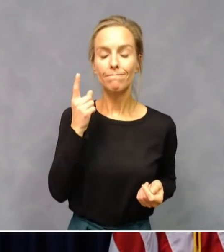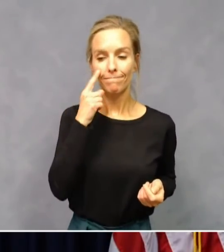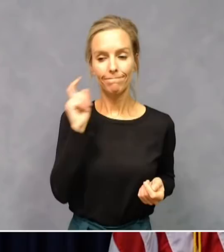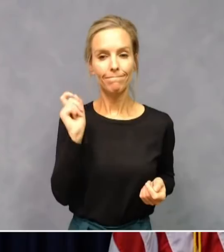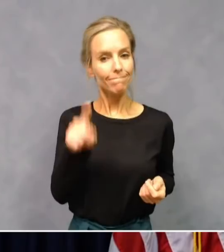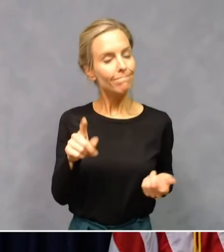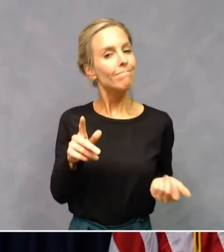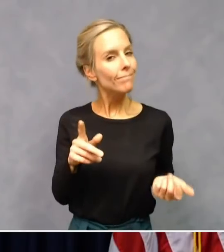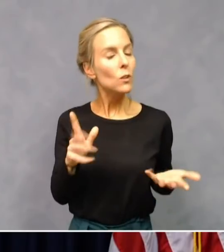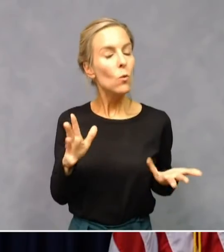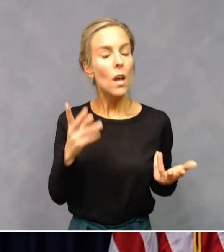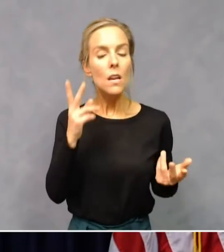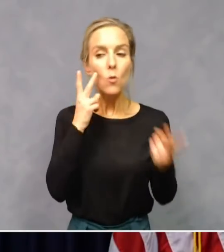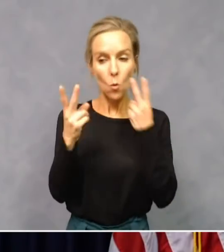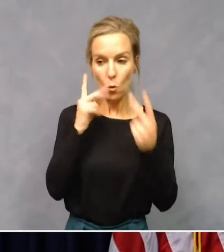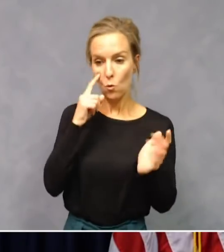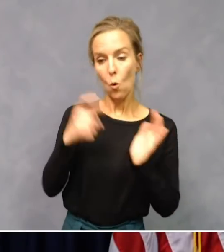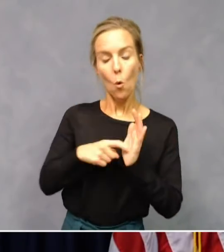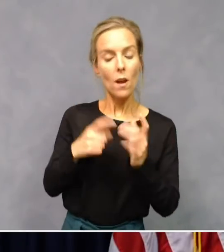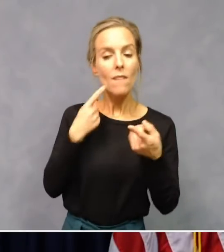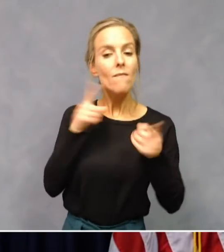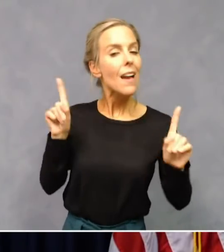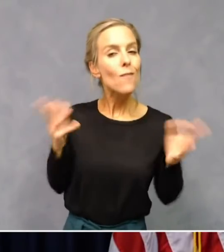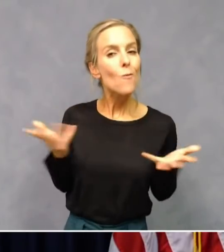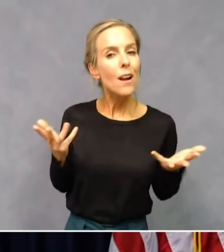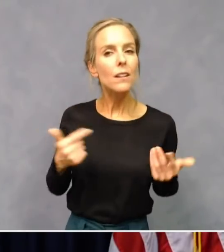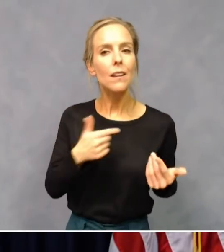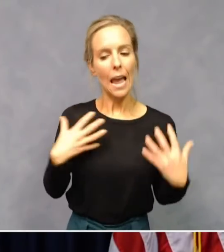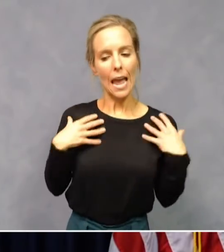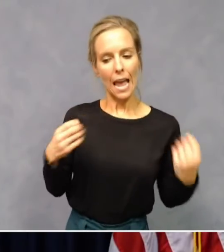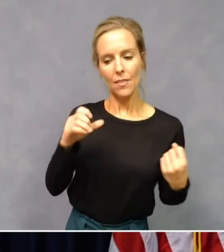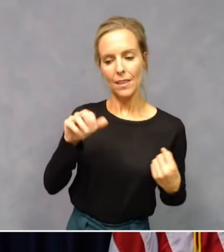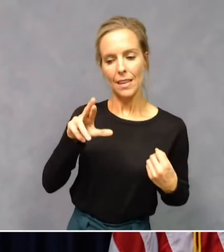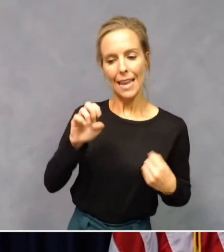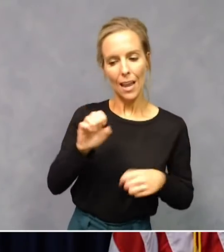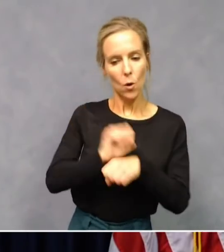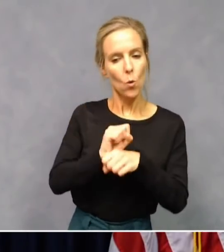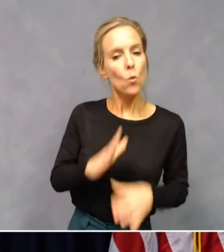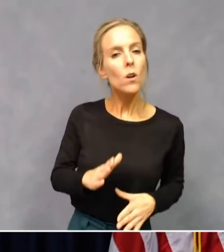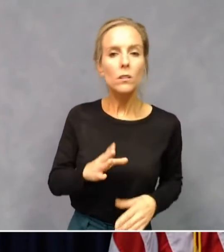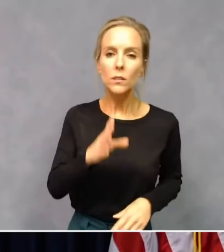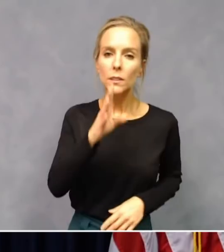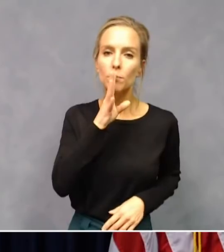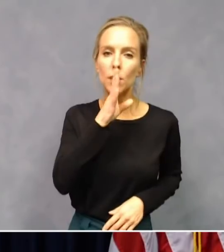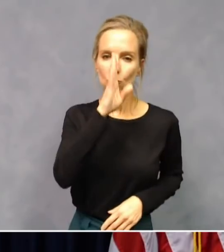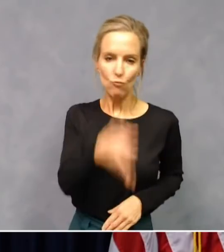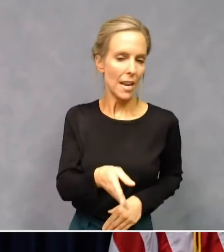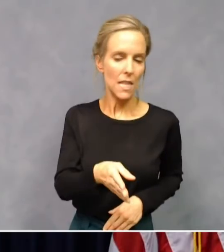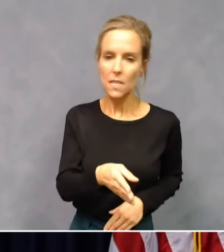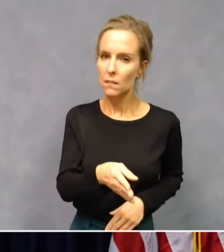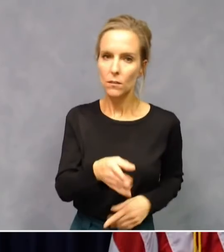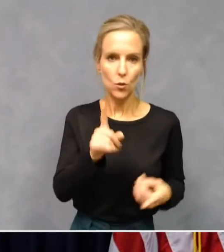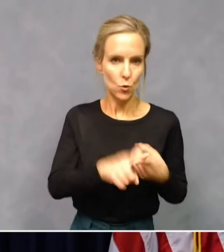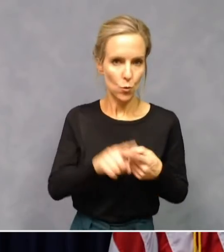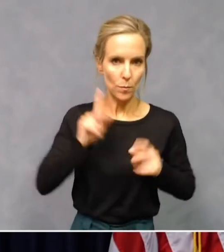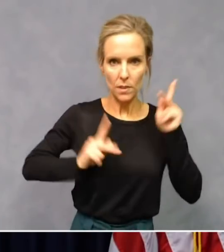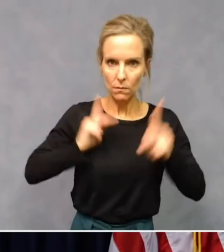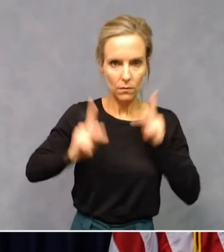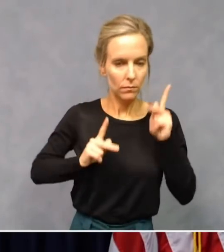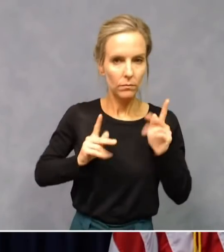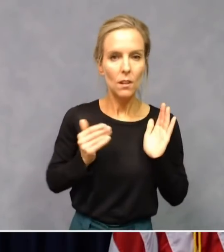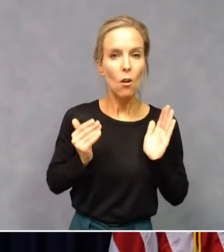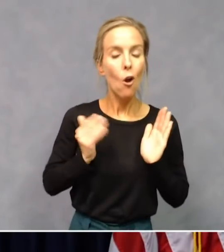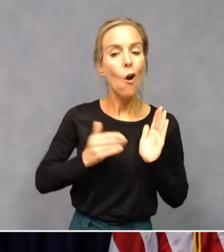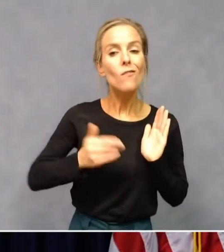effective is having our healthcare workers speak directly to individuals, oftentimes through the